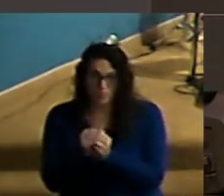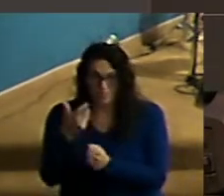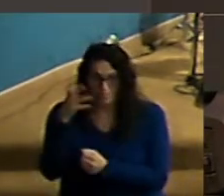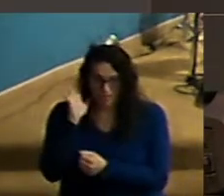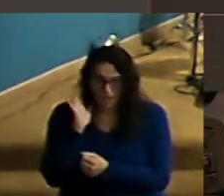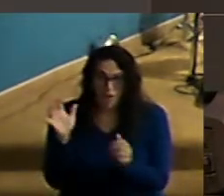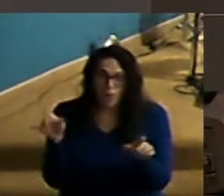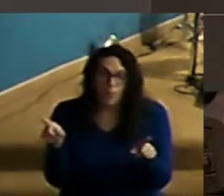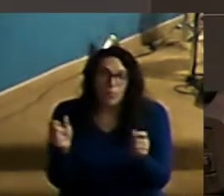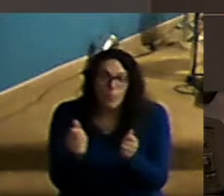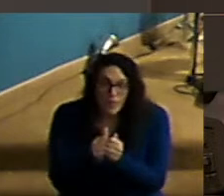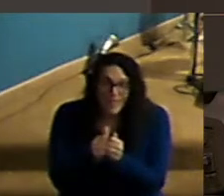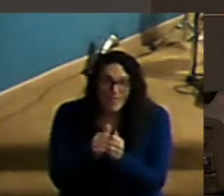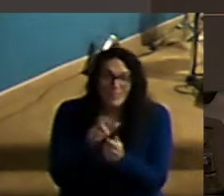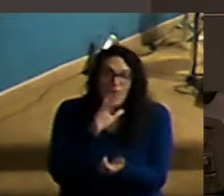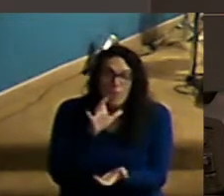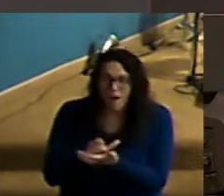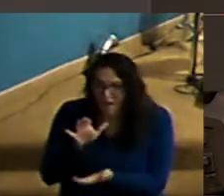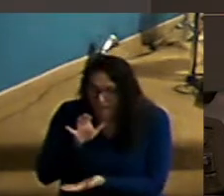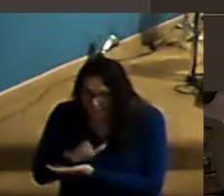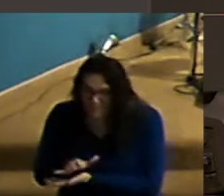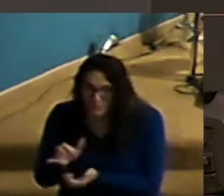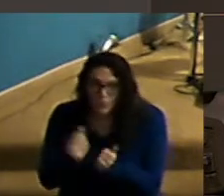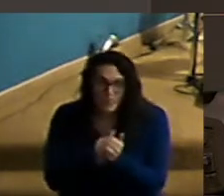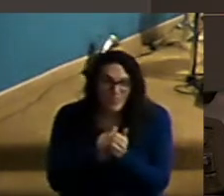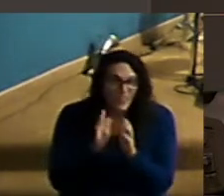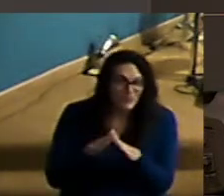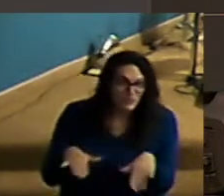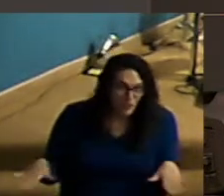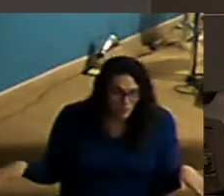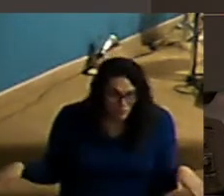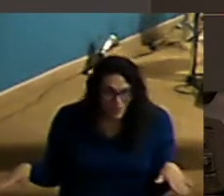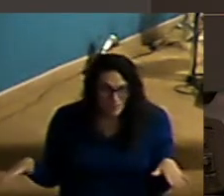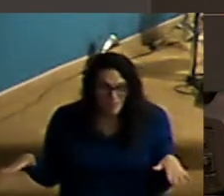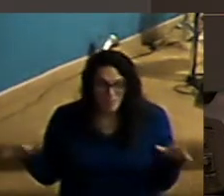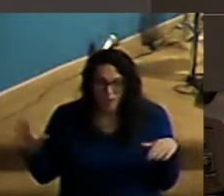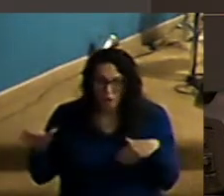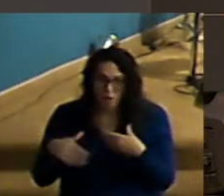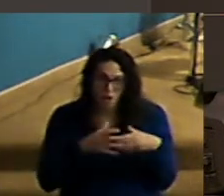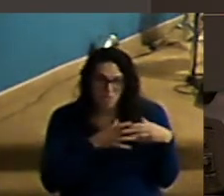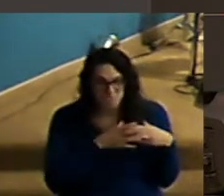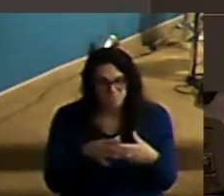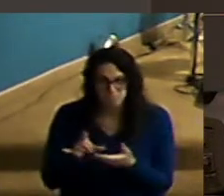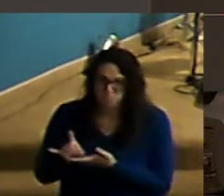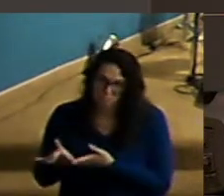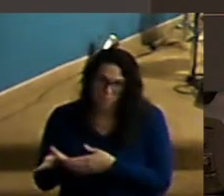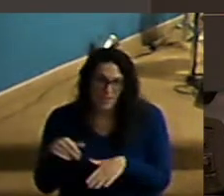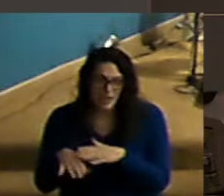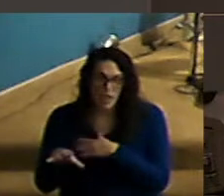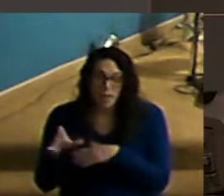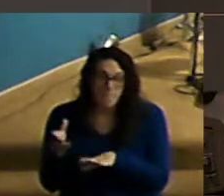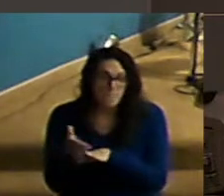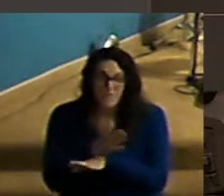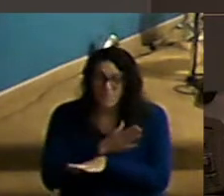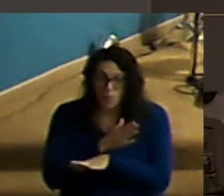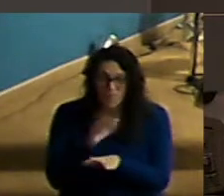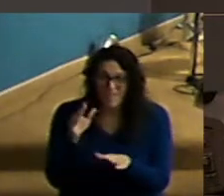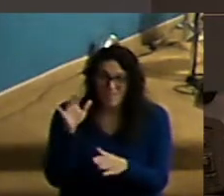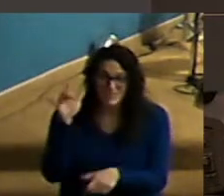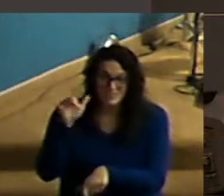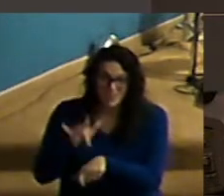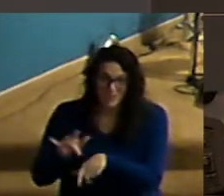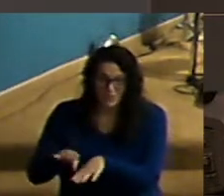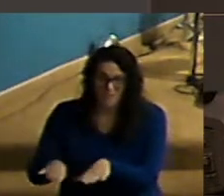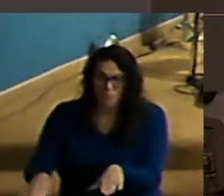their children. Sin has its consequences, my friends. And before they reached the floor of the den, the lions overpowered them and crushed all